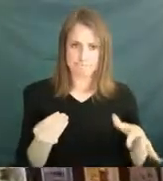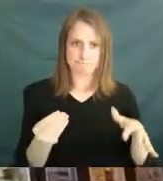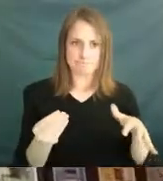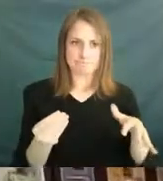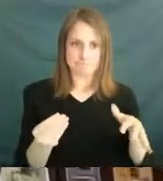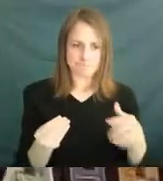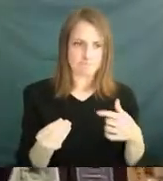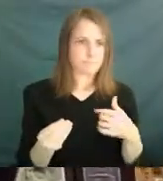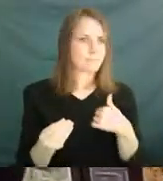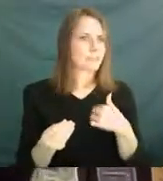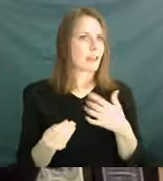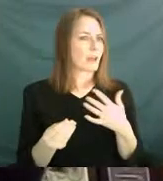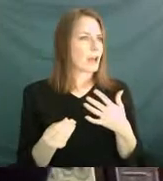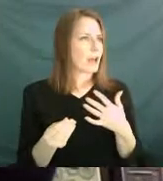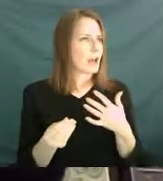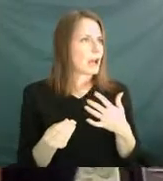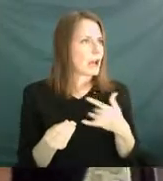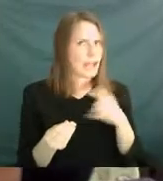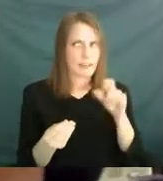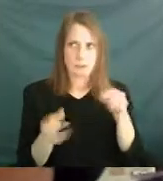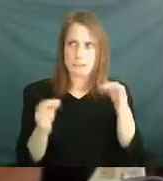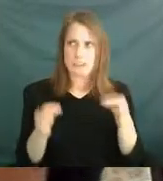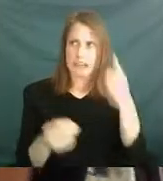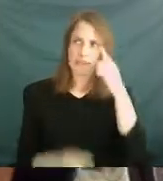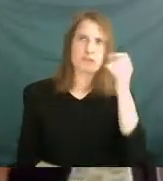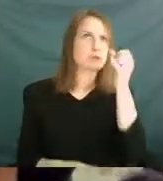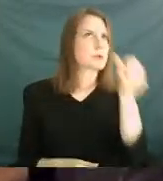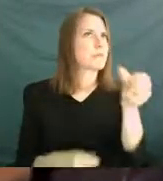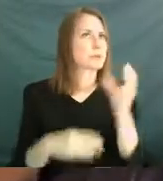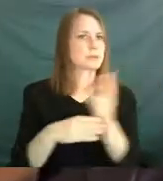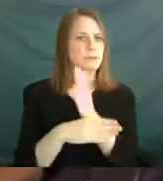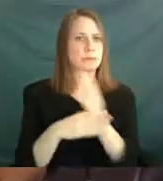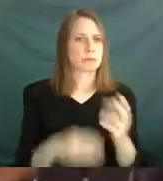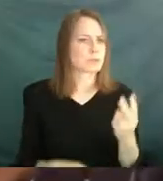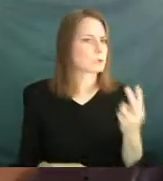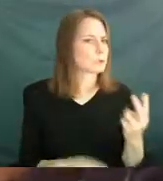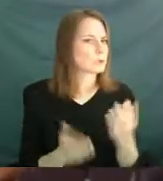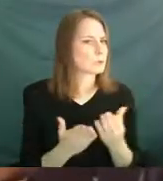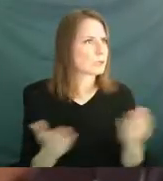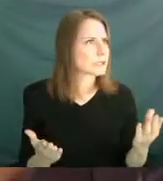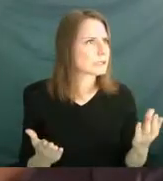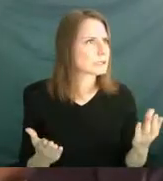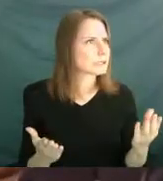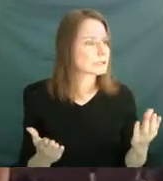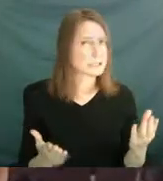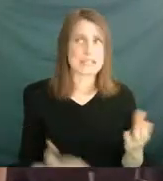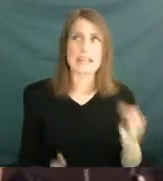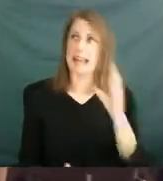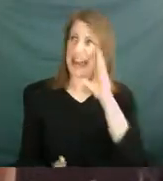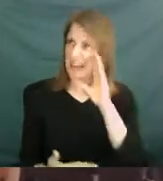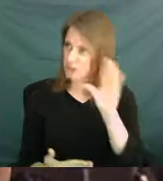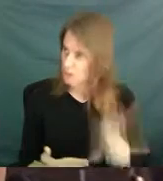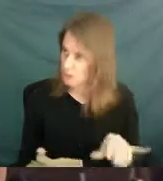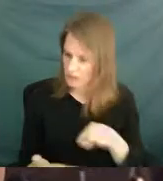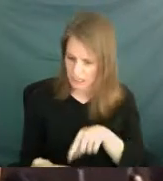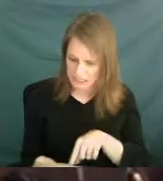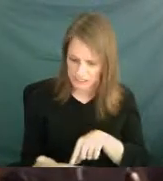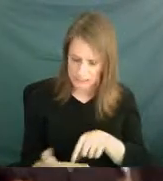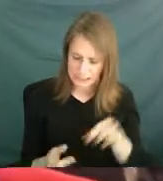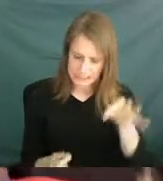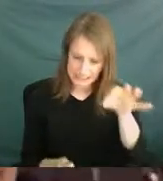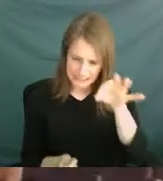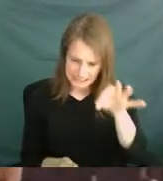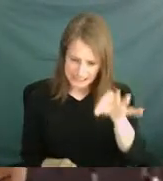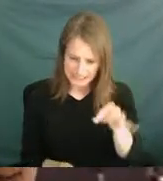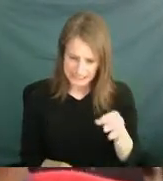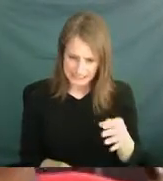I got to decide forever. But it's two things. And I knowed it. I studied a minute, sort